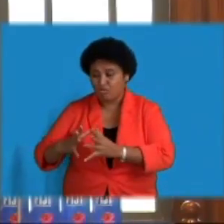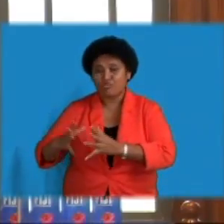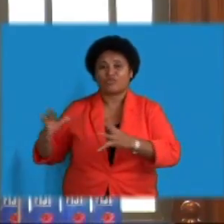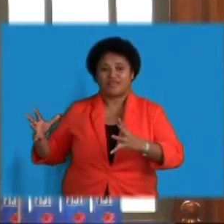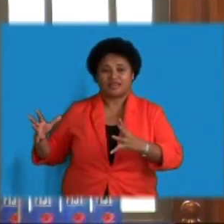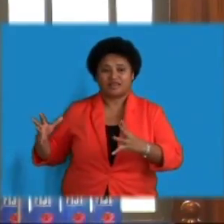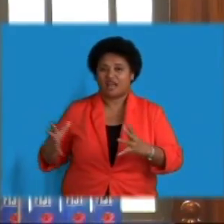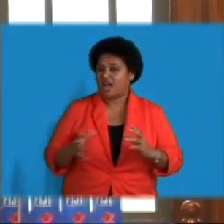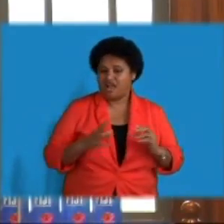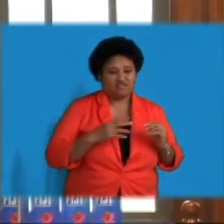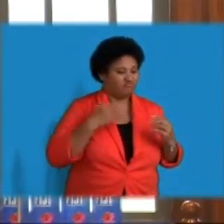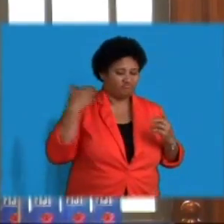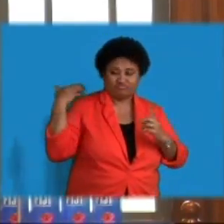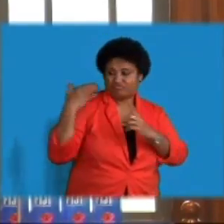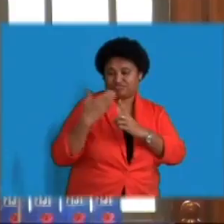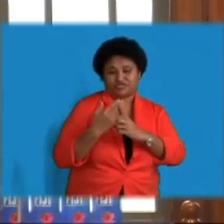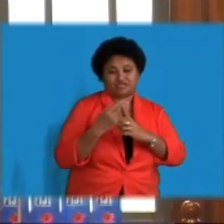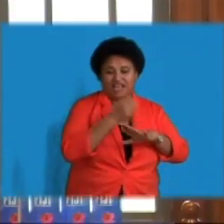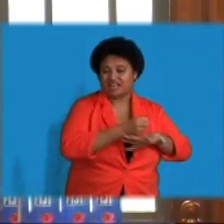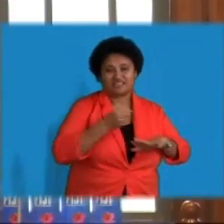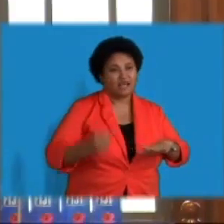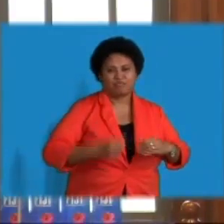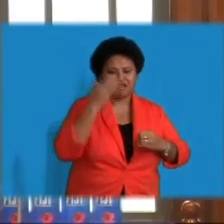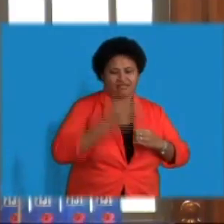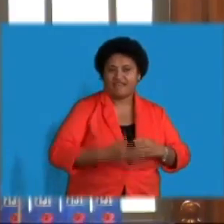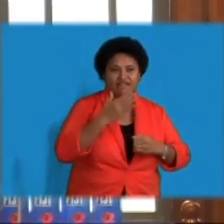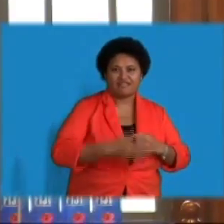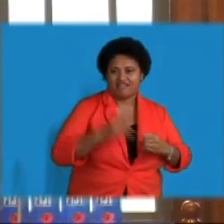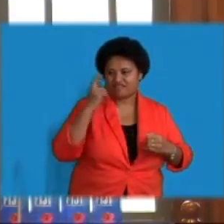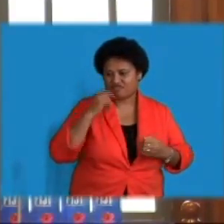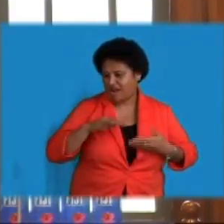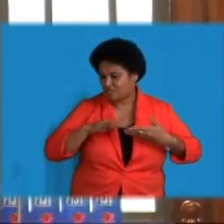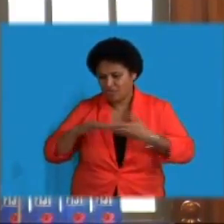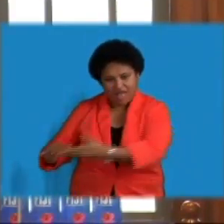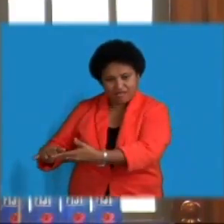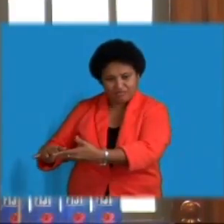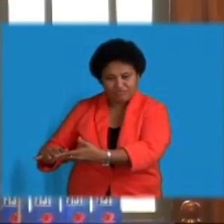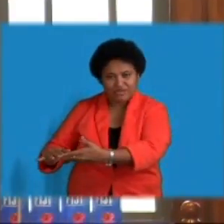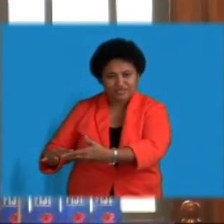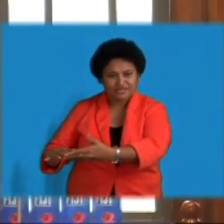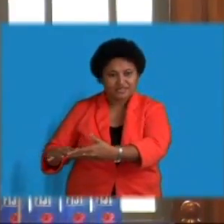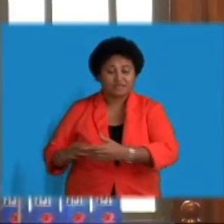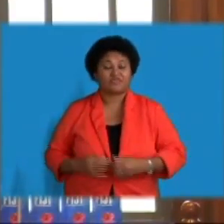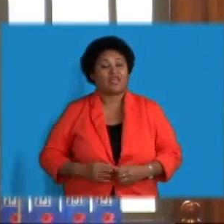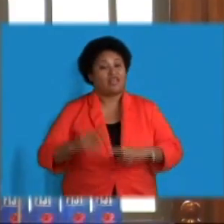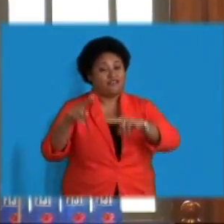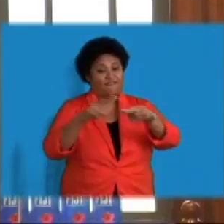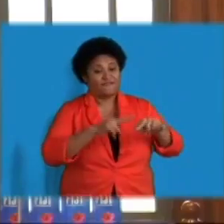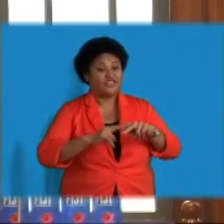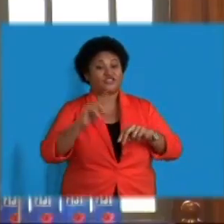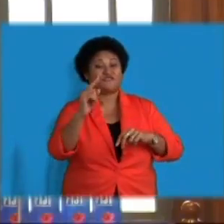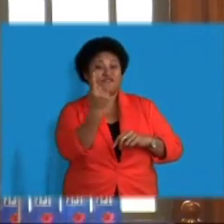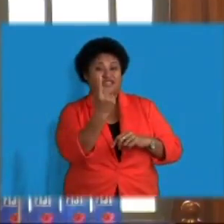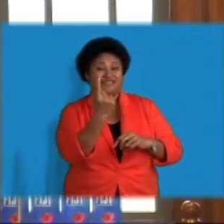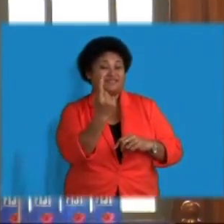political will to address this squatter problem. Only Fiji First. No. Fiji First, what Fiji First